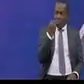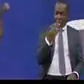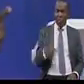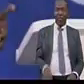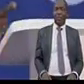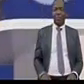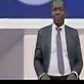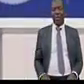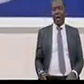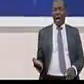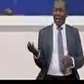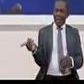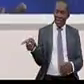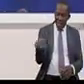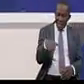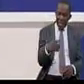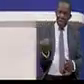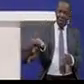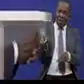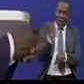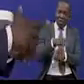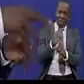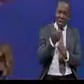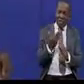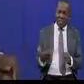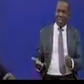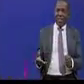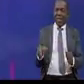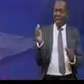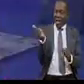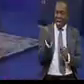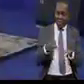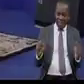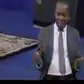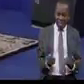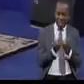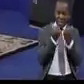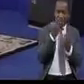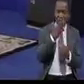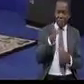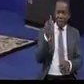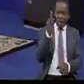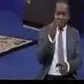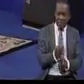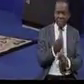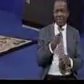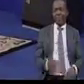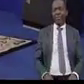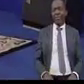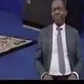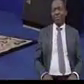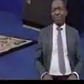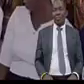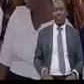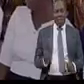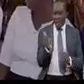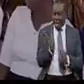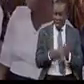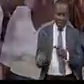Every chapter, every step of the way, it was by faith. Every day in your life, you'll